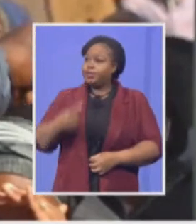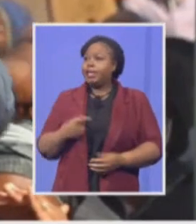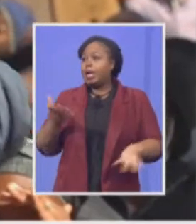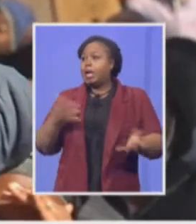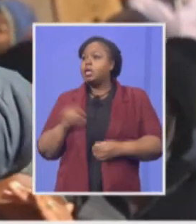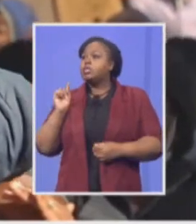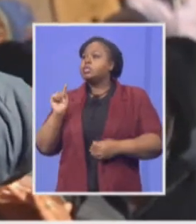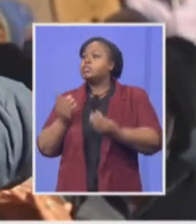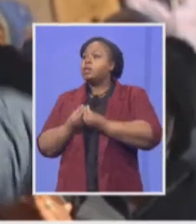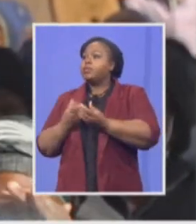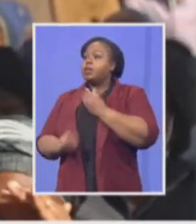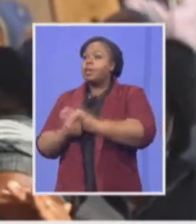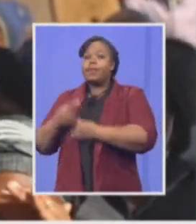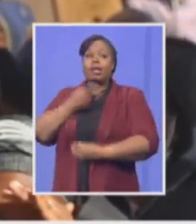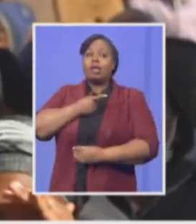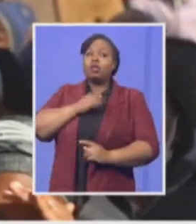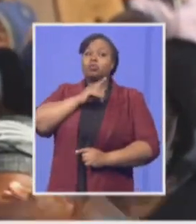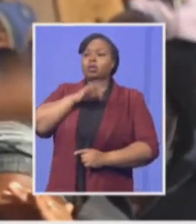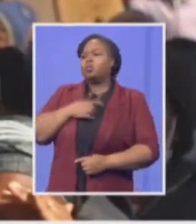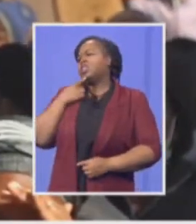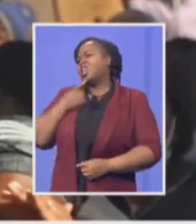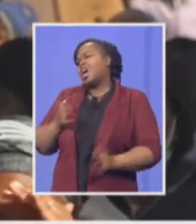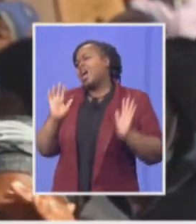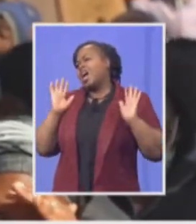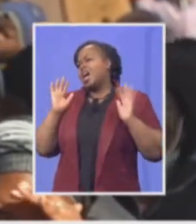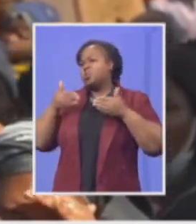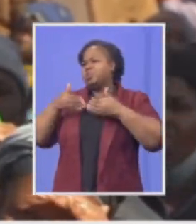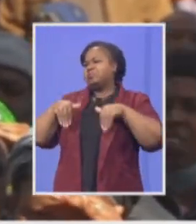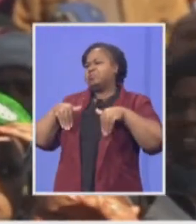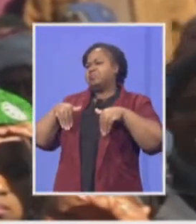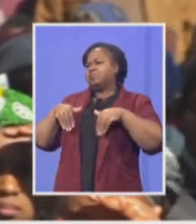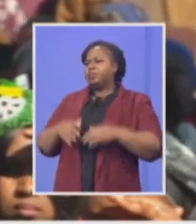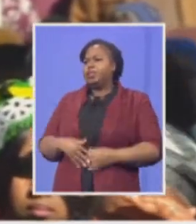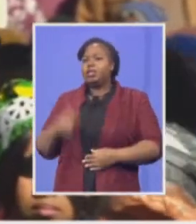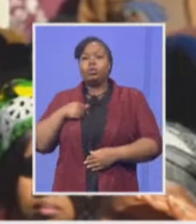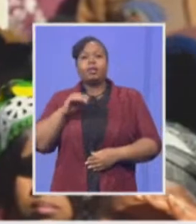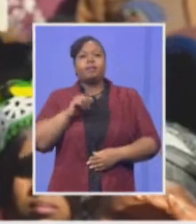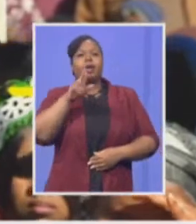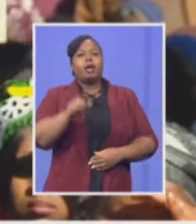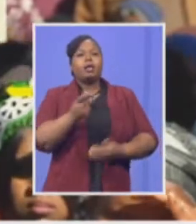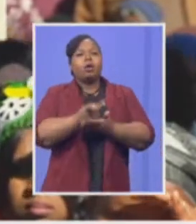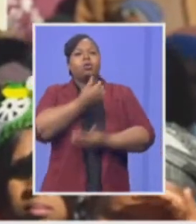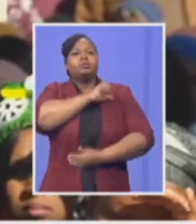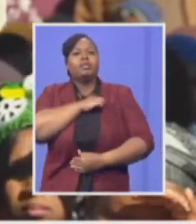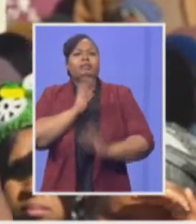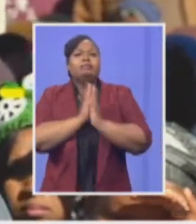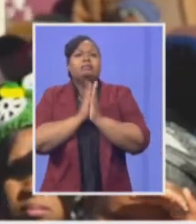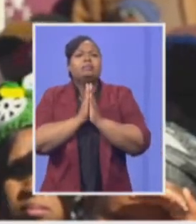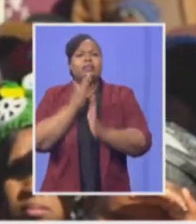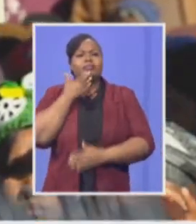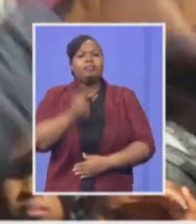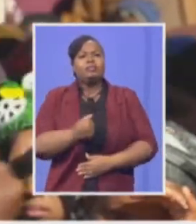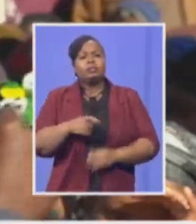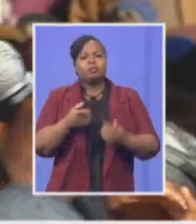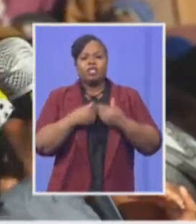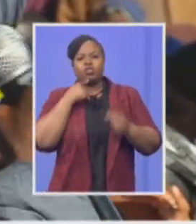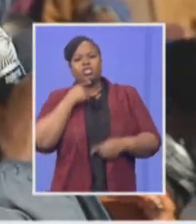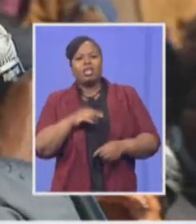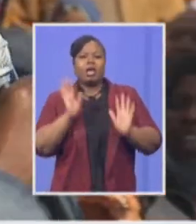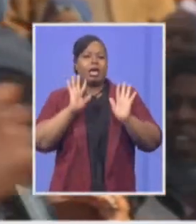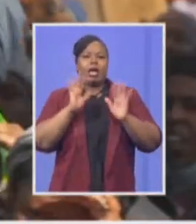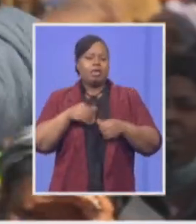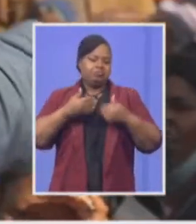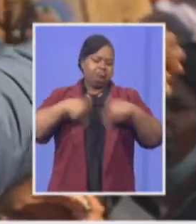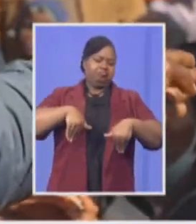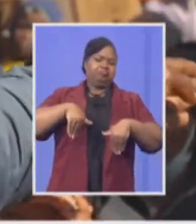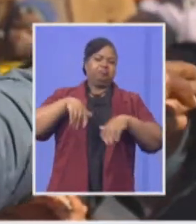happening go Nomzamo. They are telling you anymore. You go to Barra Hospital, you are asking for a ambulance. They are saying